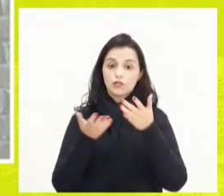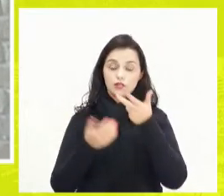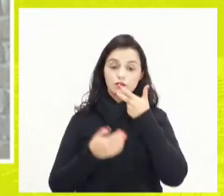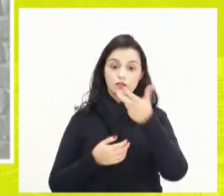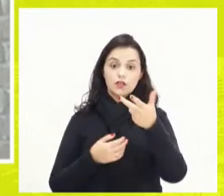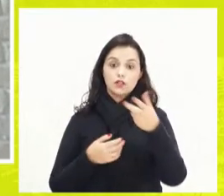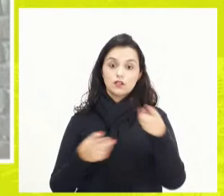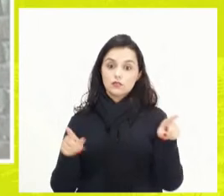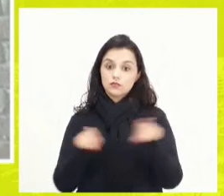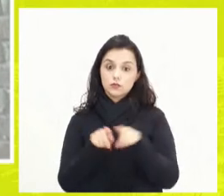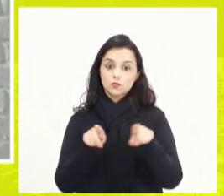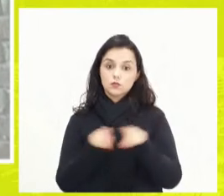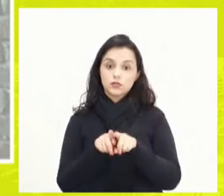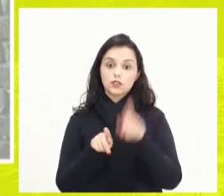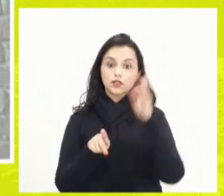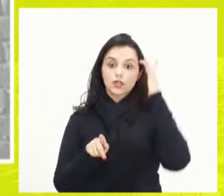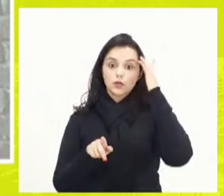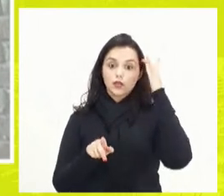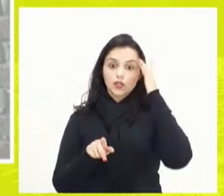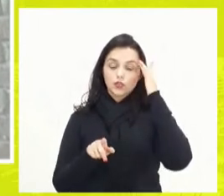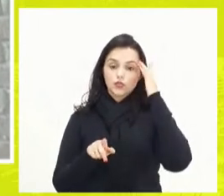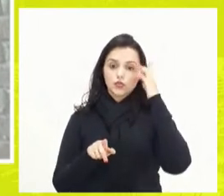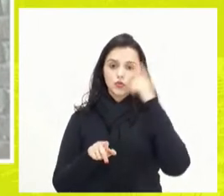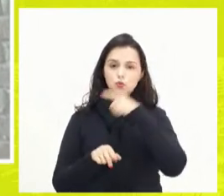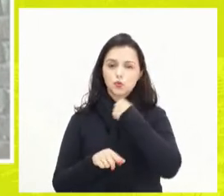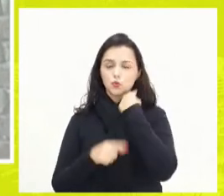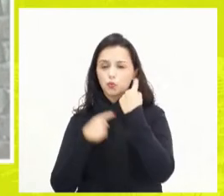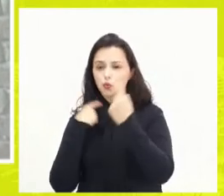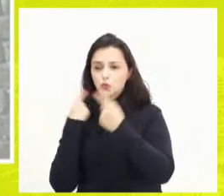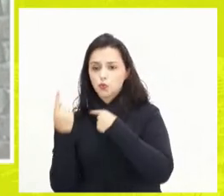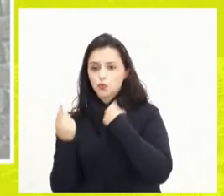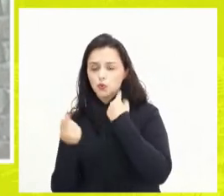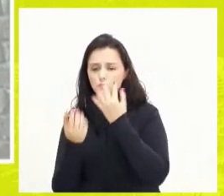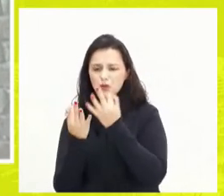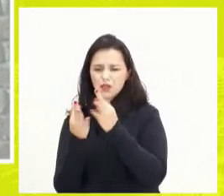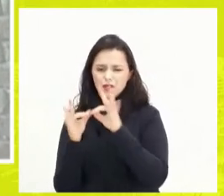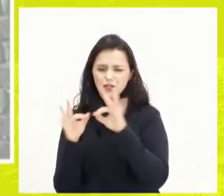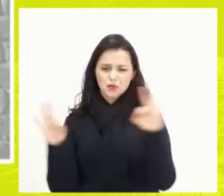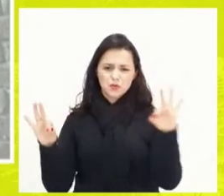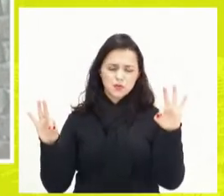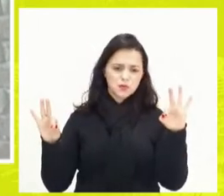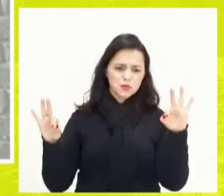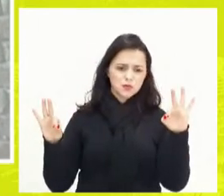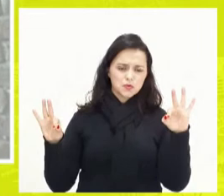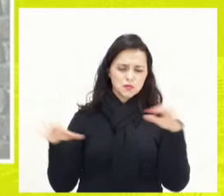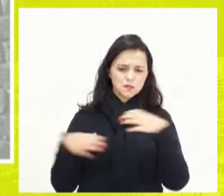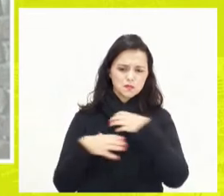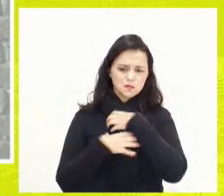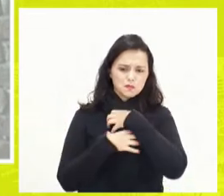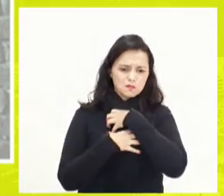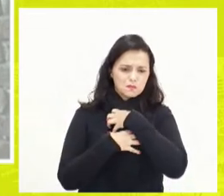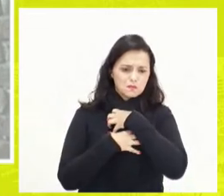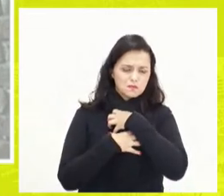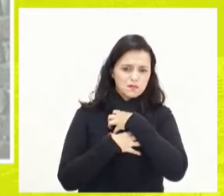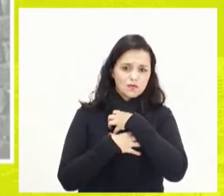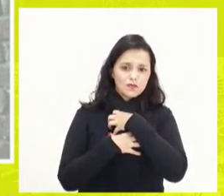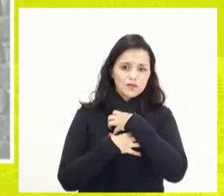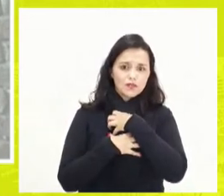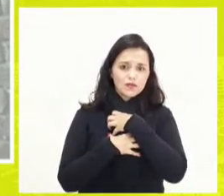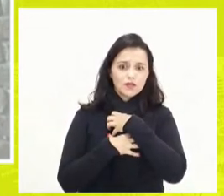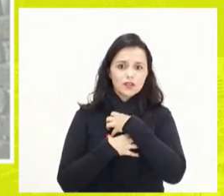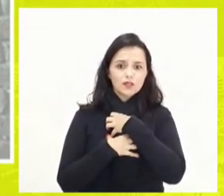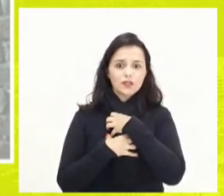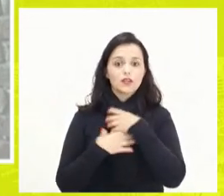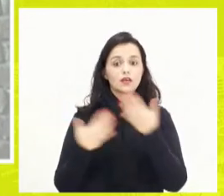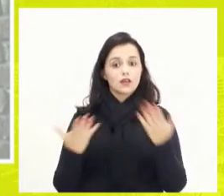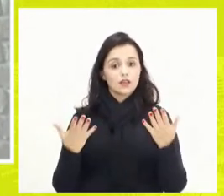think the i think experiencing pain death morning it's